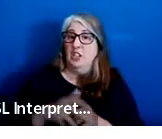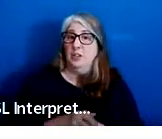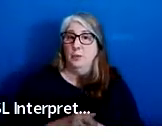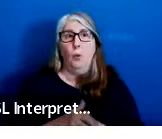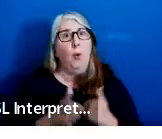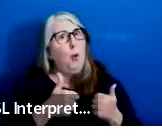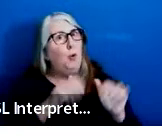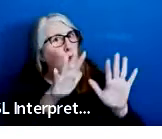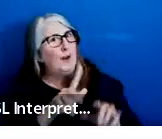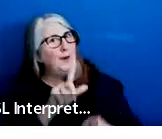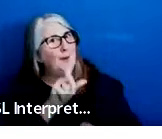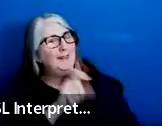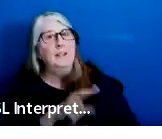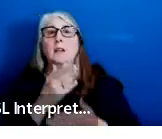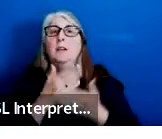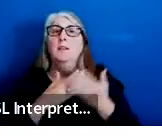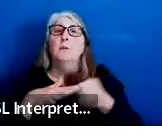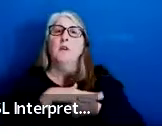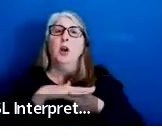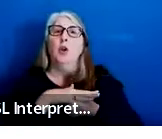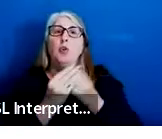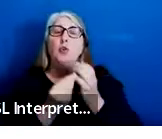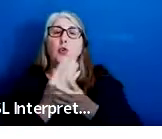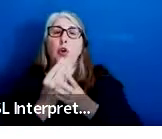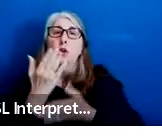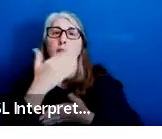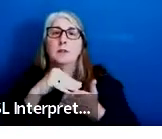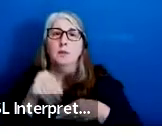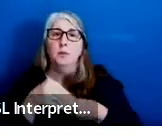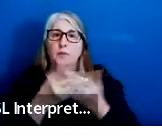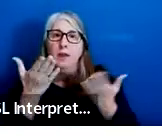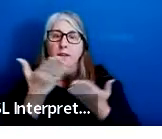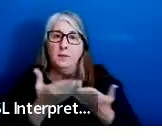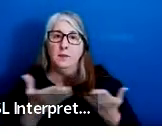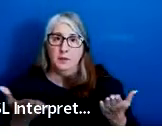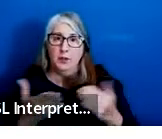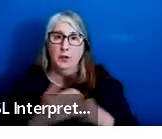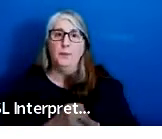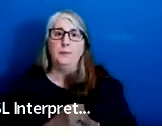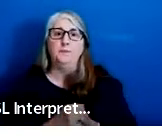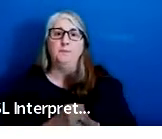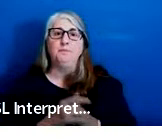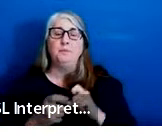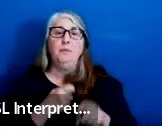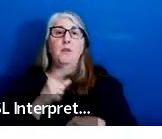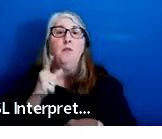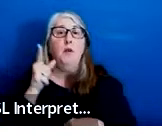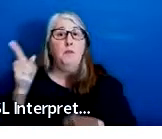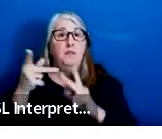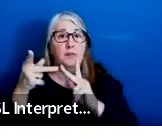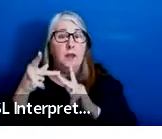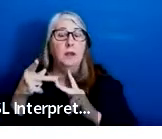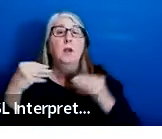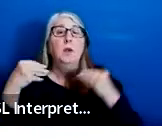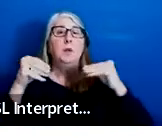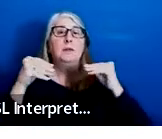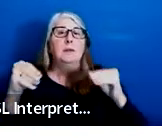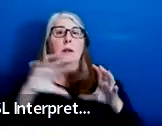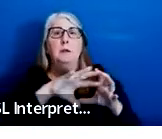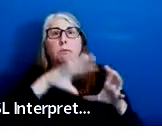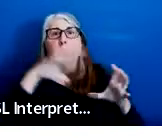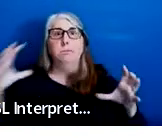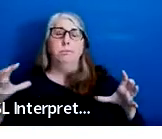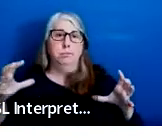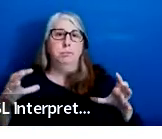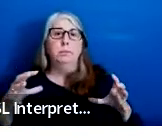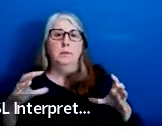Well, some of our local garden centers provide the material. From the site, we sell it in bulk only, a 5 cubic